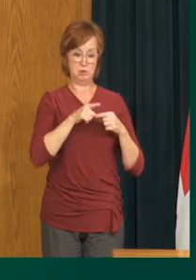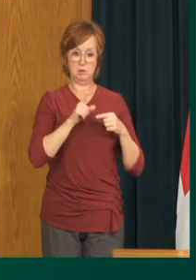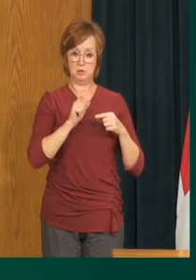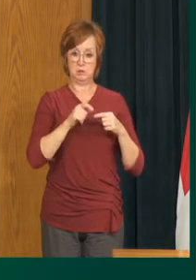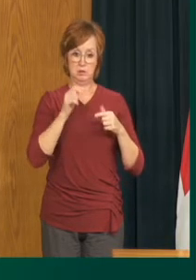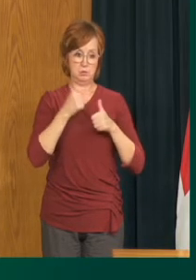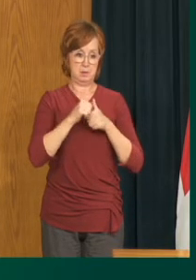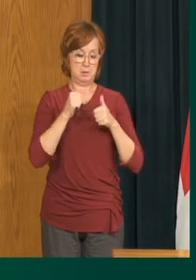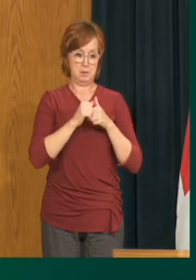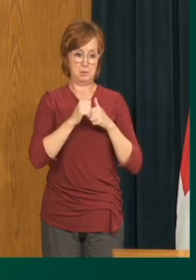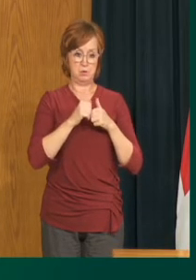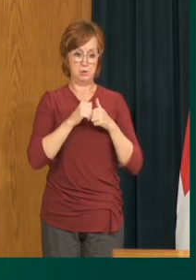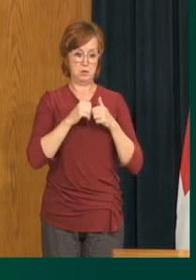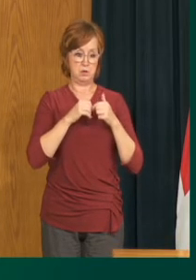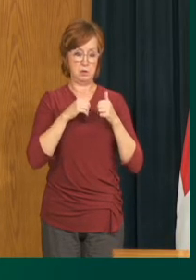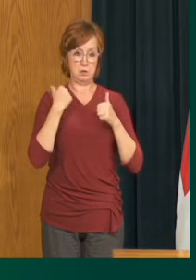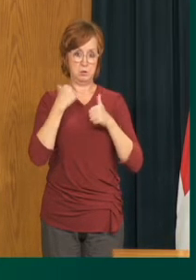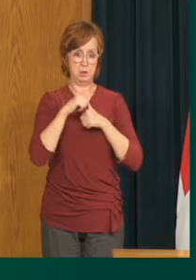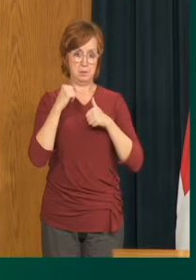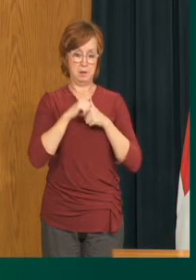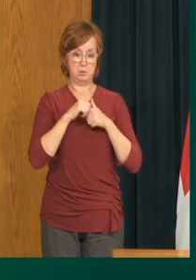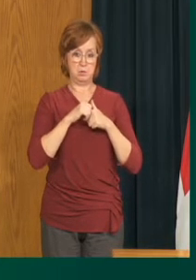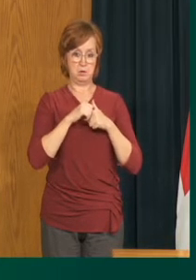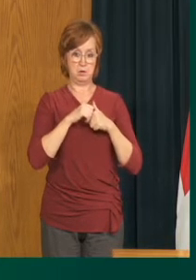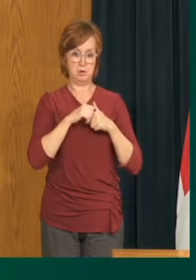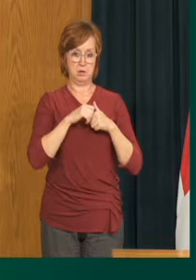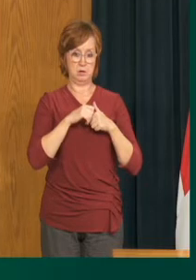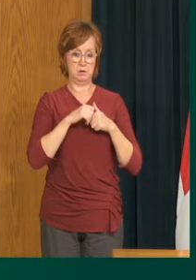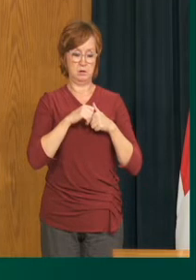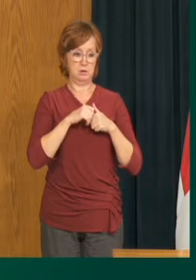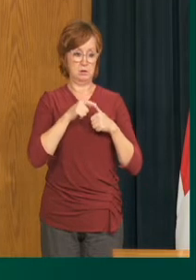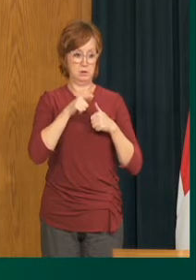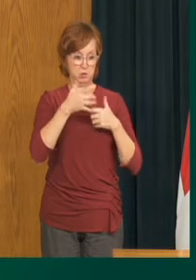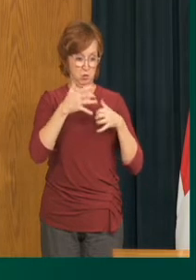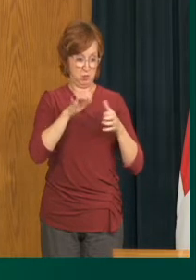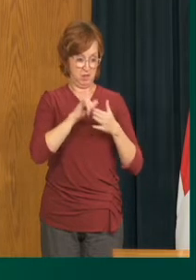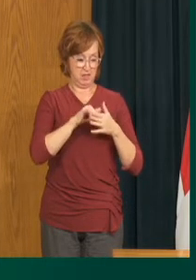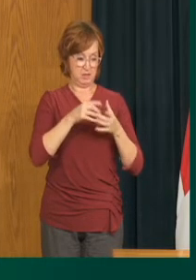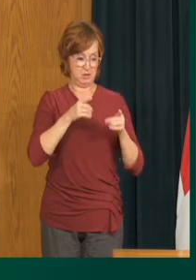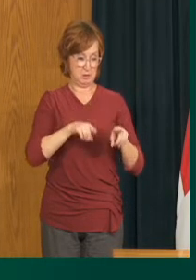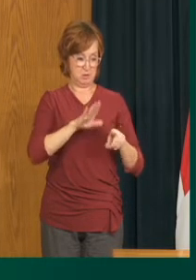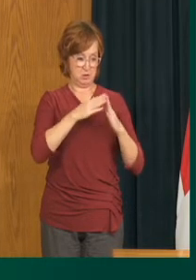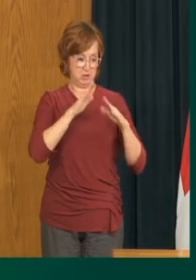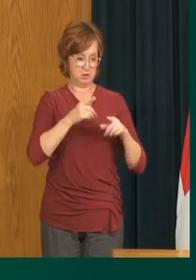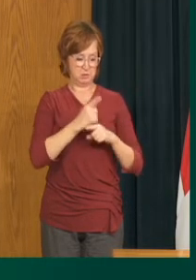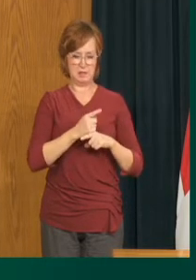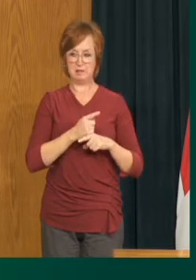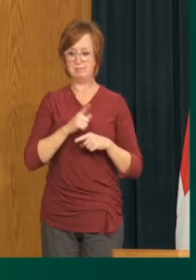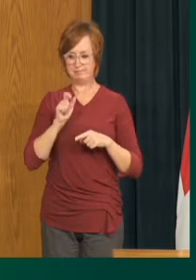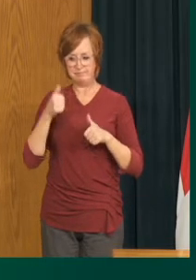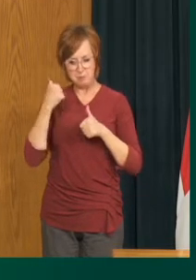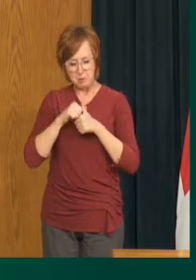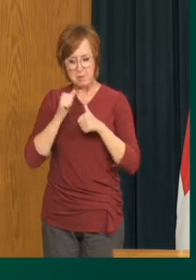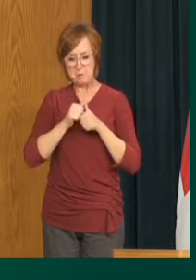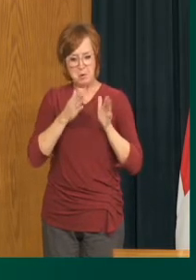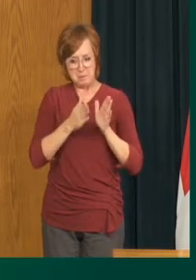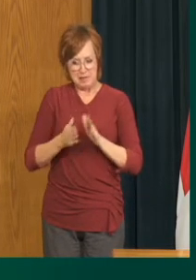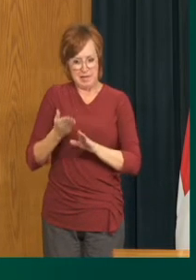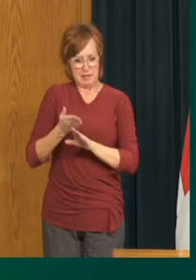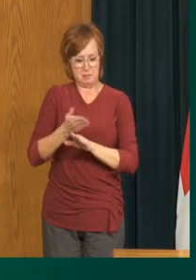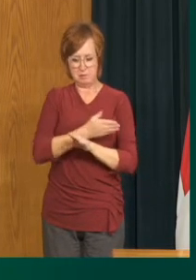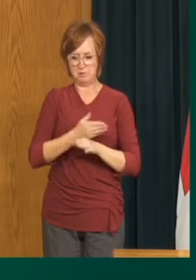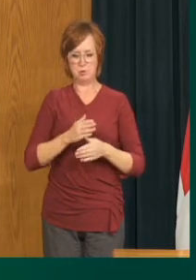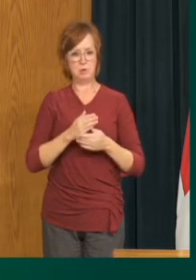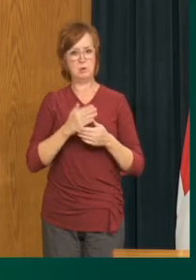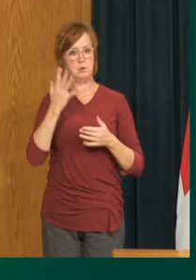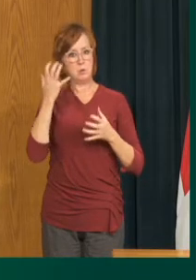of other aspects to it in terms of, no one wants this to happen at an event, and we really need to think through these if we plan